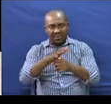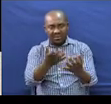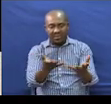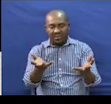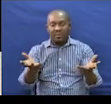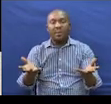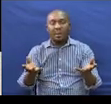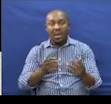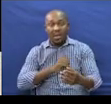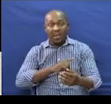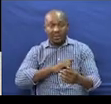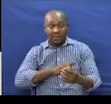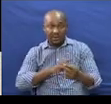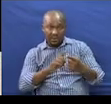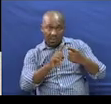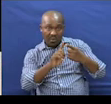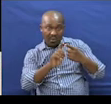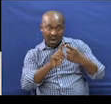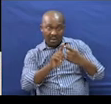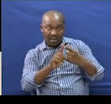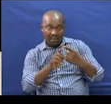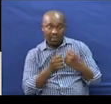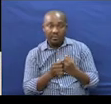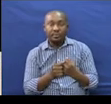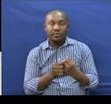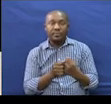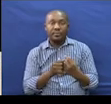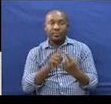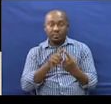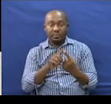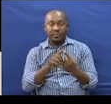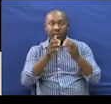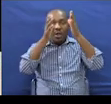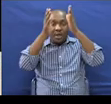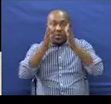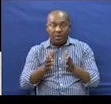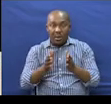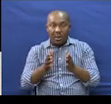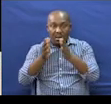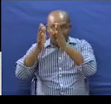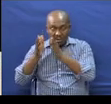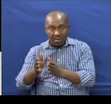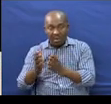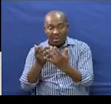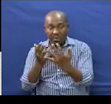populations. And one of their characters is human population